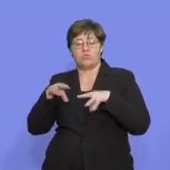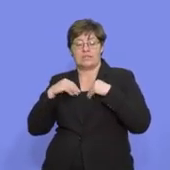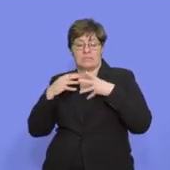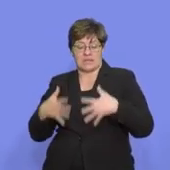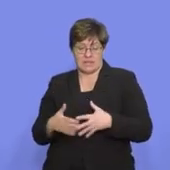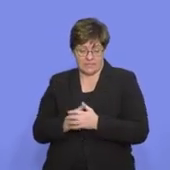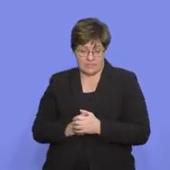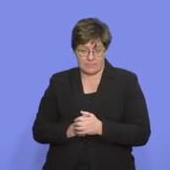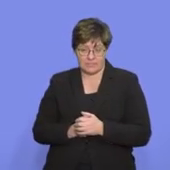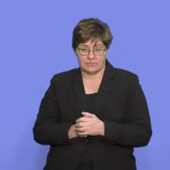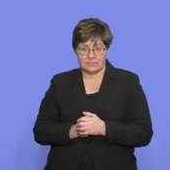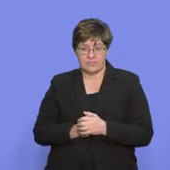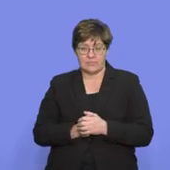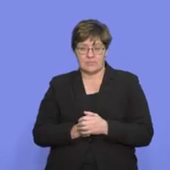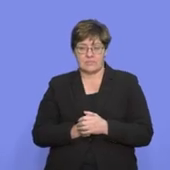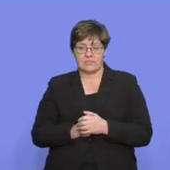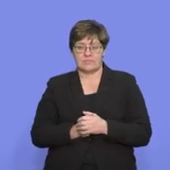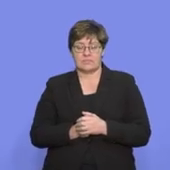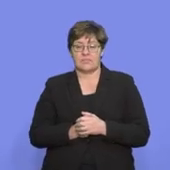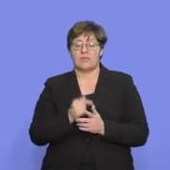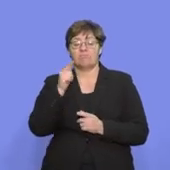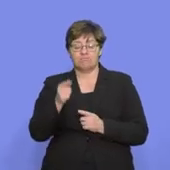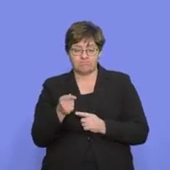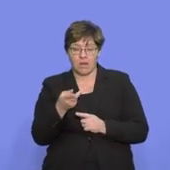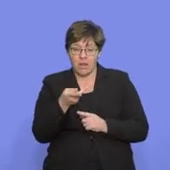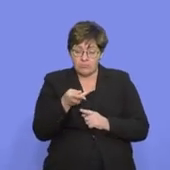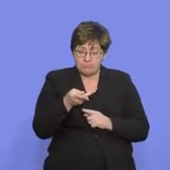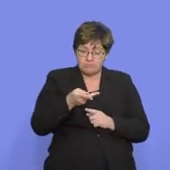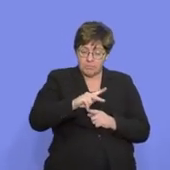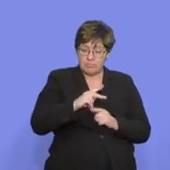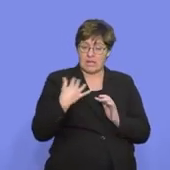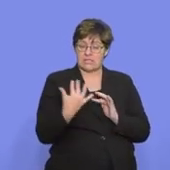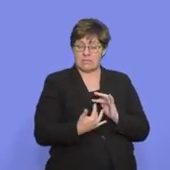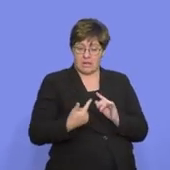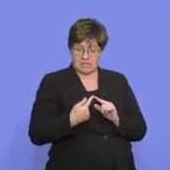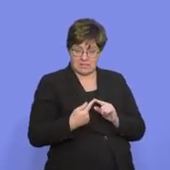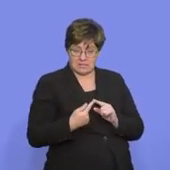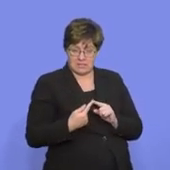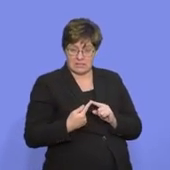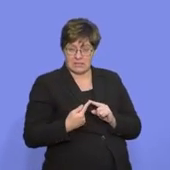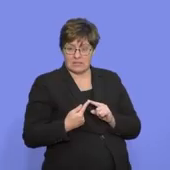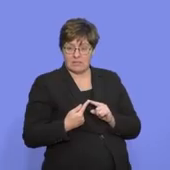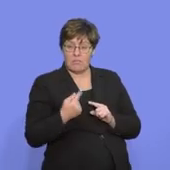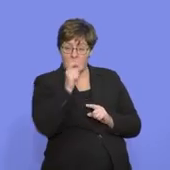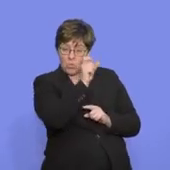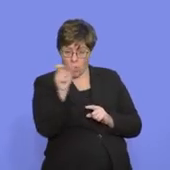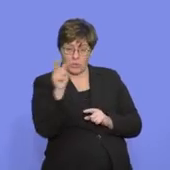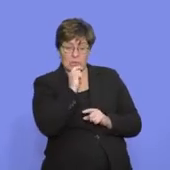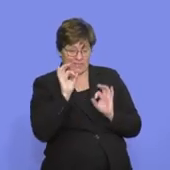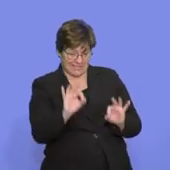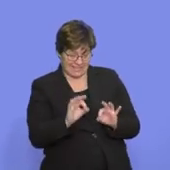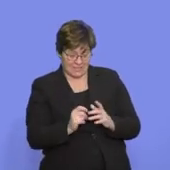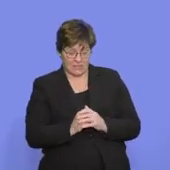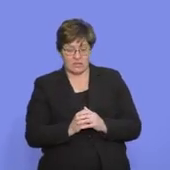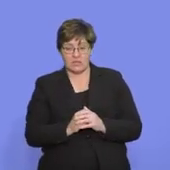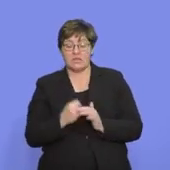right? Receptors. And they will convert the stimulus, and you need to use these words, stimulus,